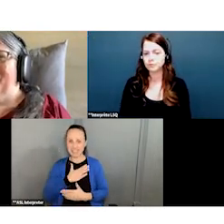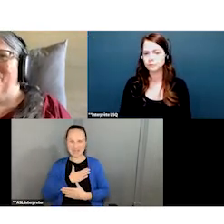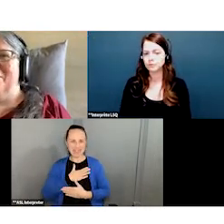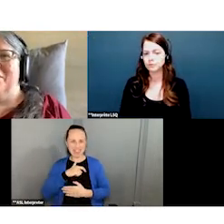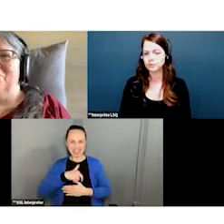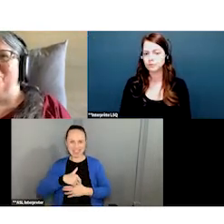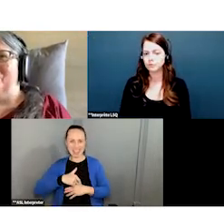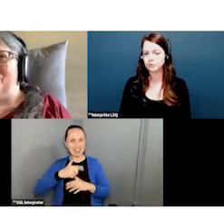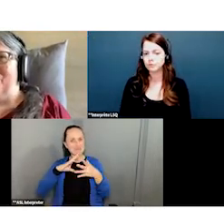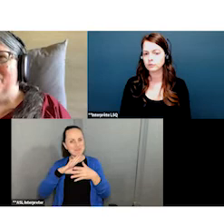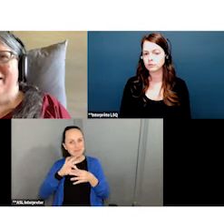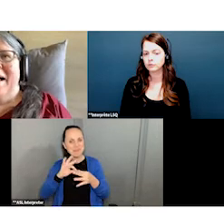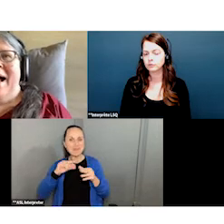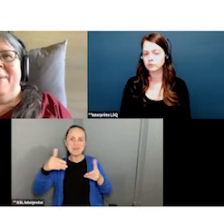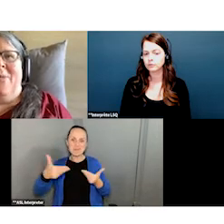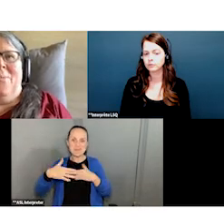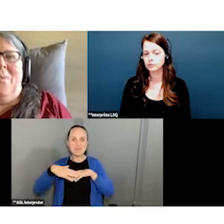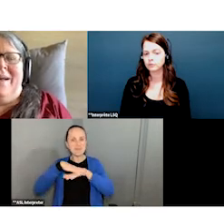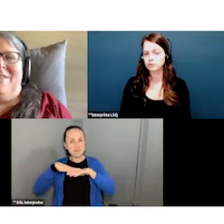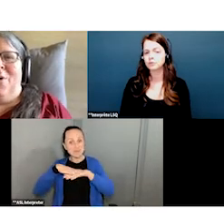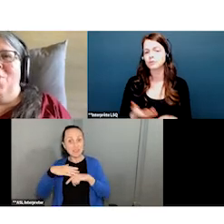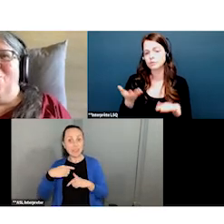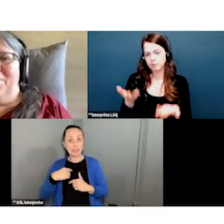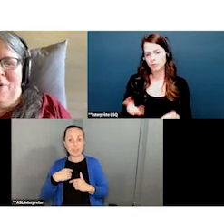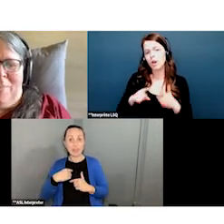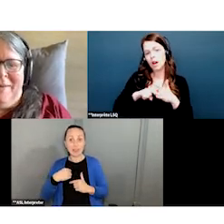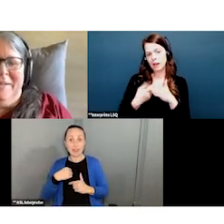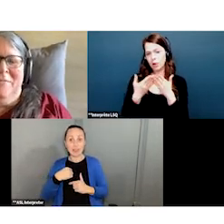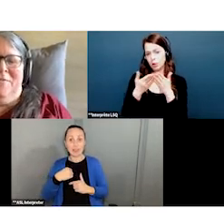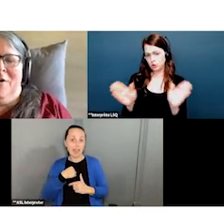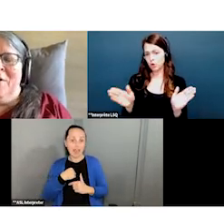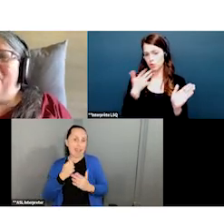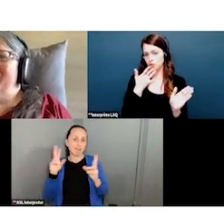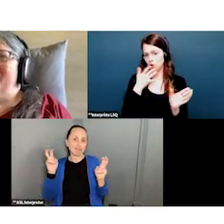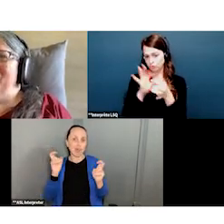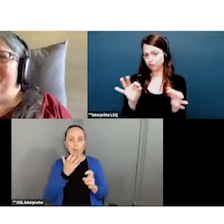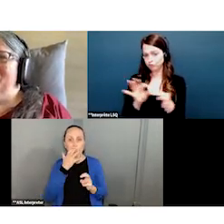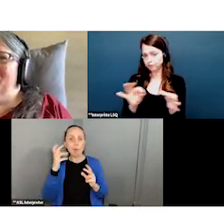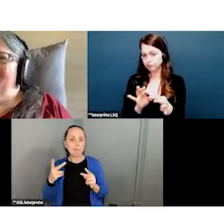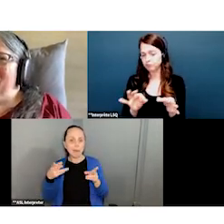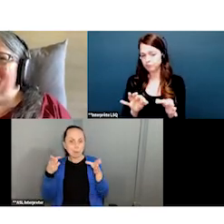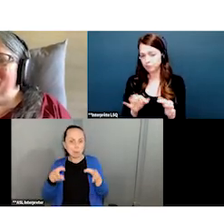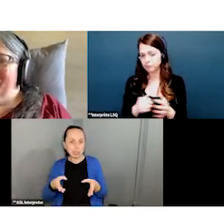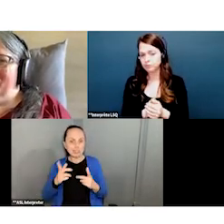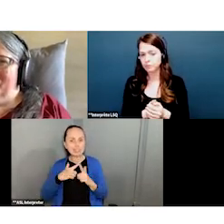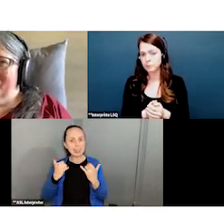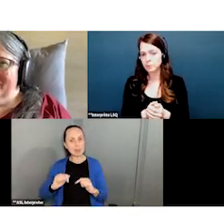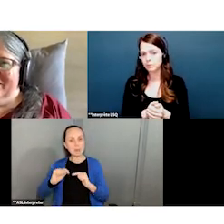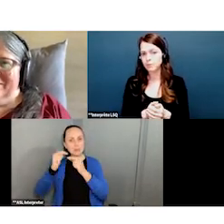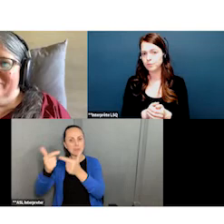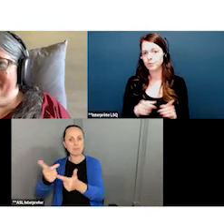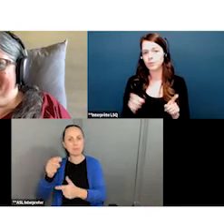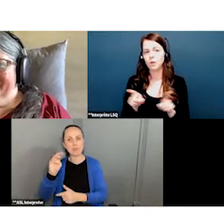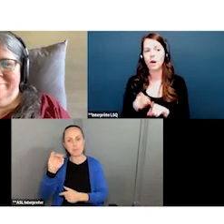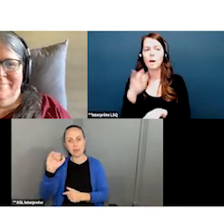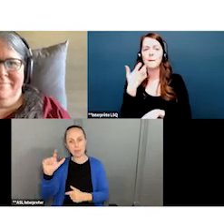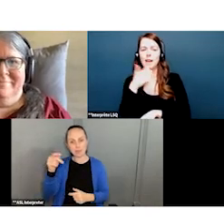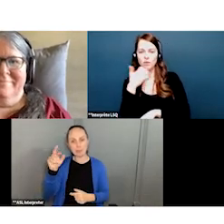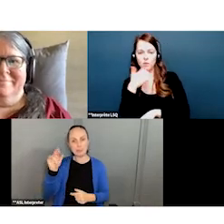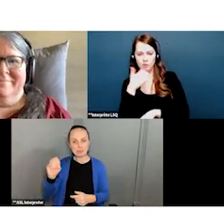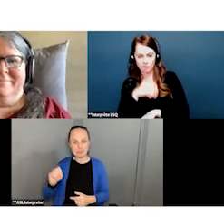time to give you an introduction. As the warm-up as I pass you on to Michael Prince.